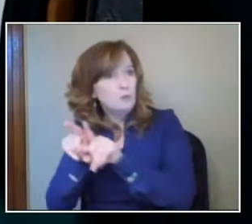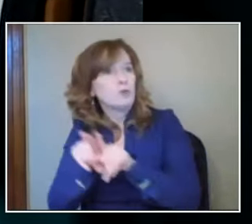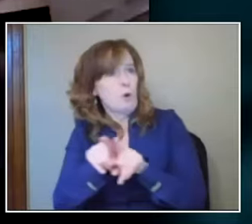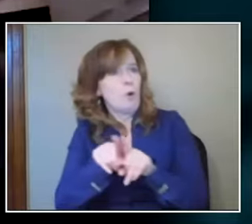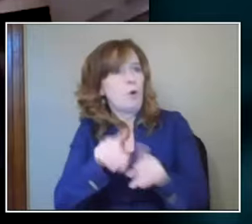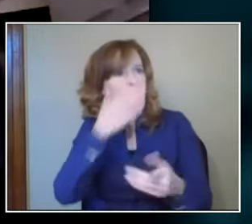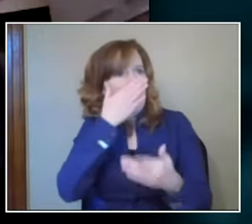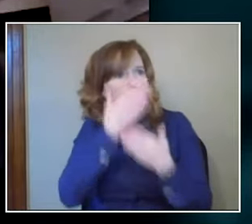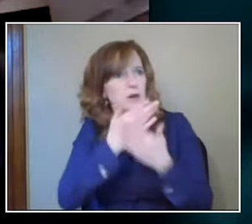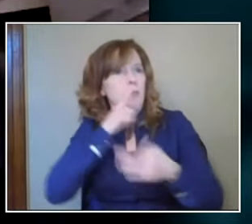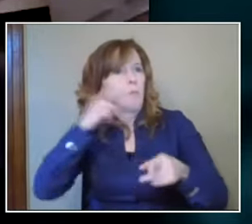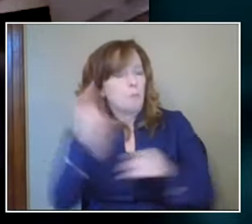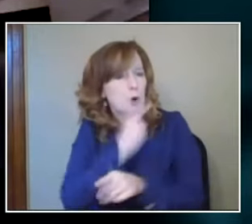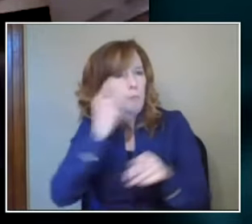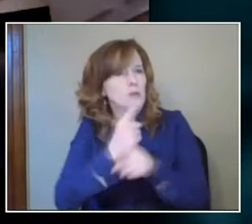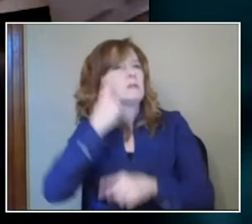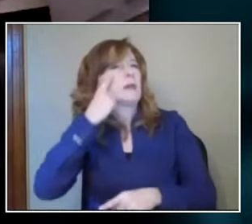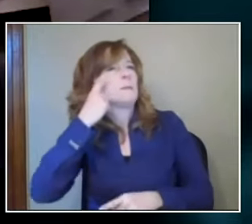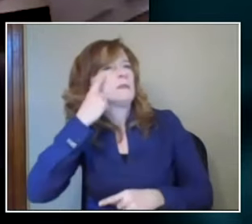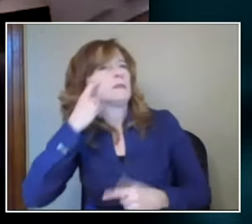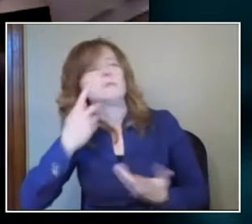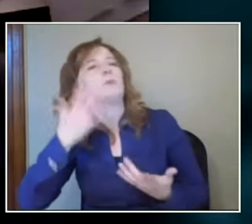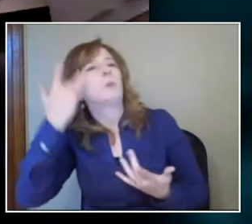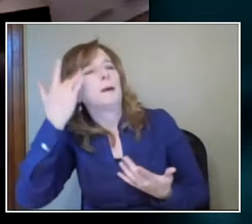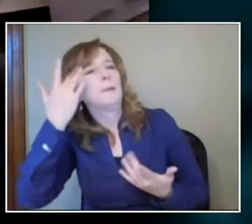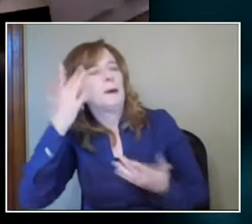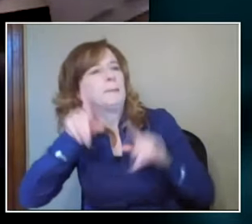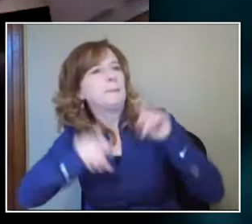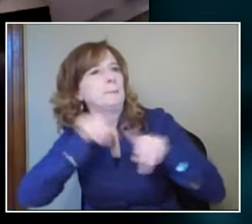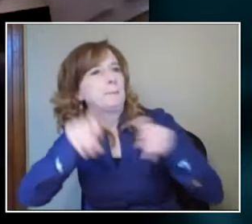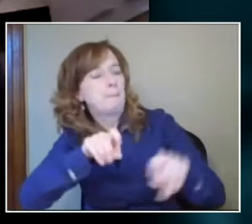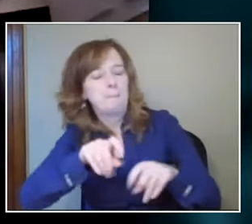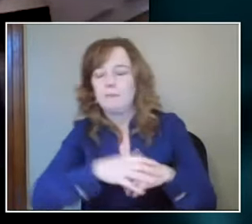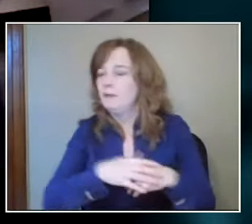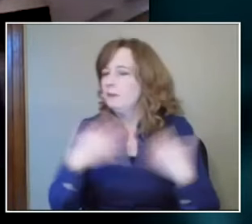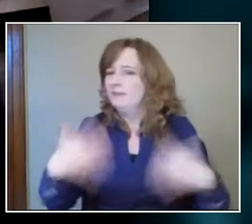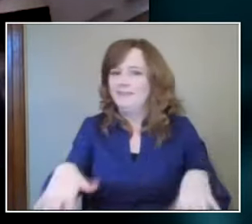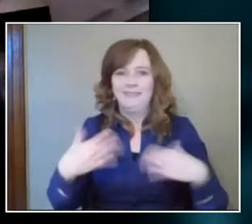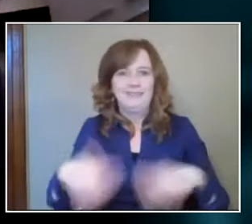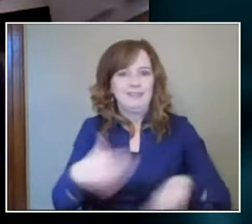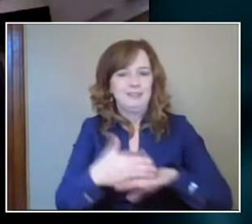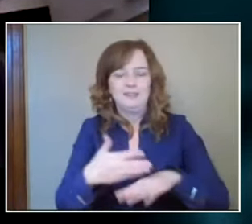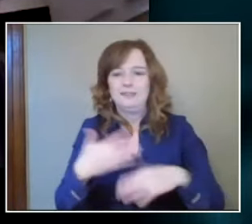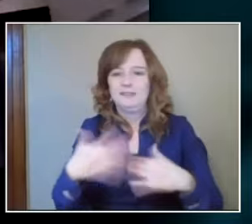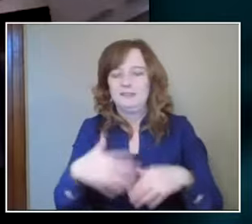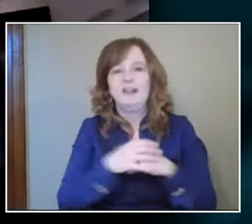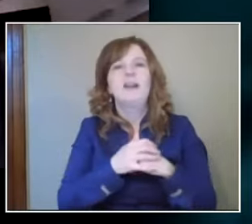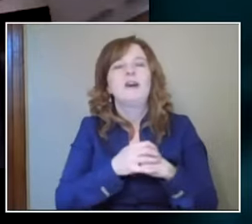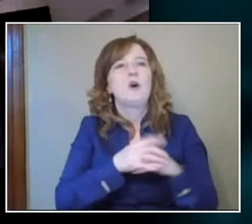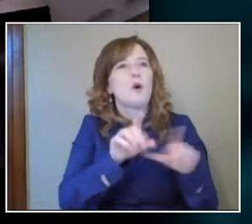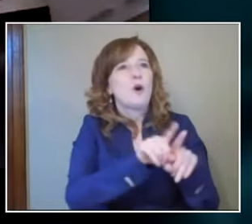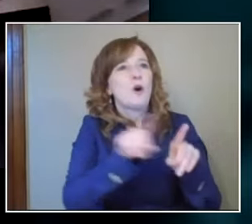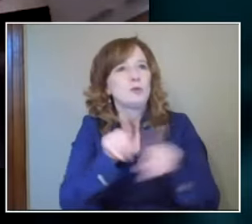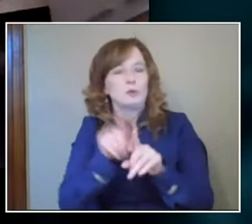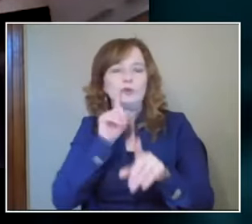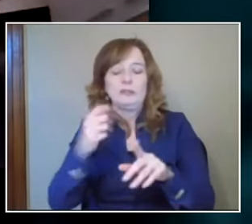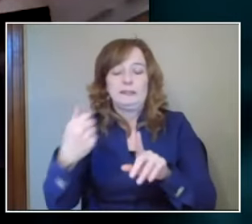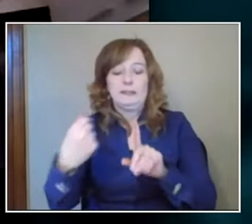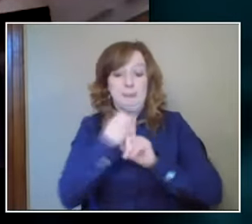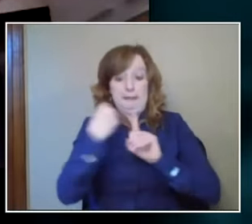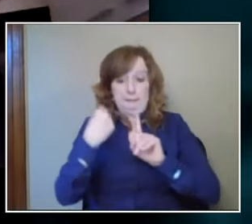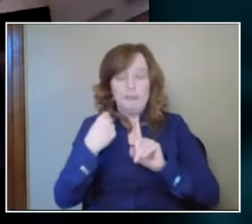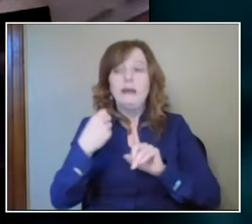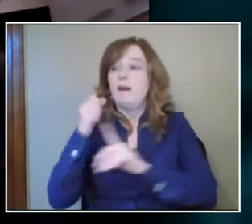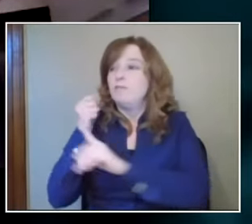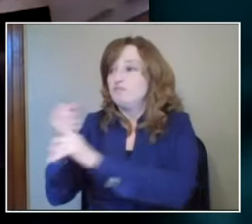told continues to grow from the very first class I had with her. And she has also been quite an impact on other faculty as well.